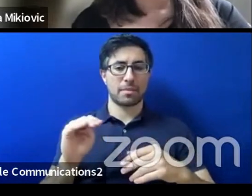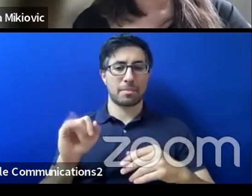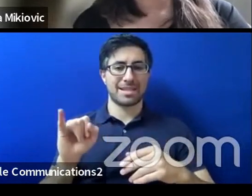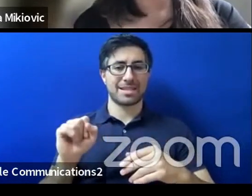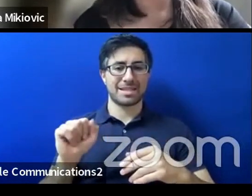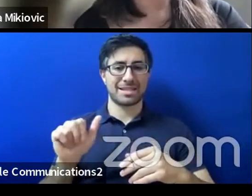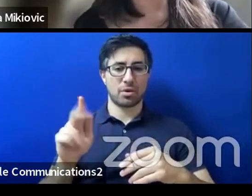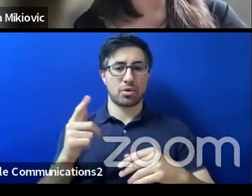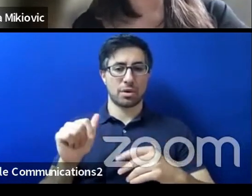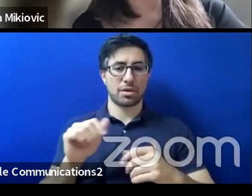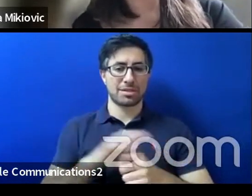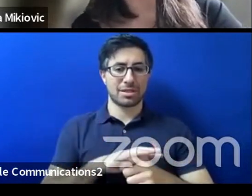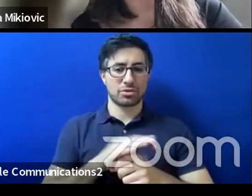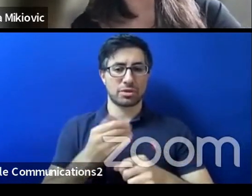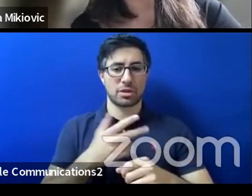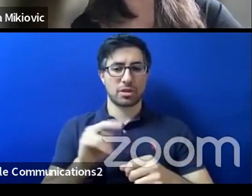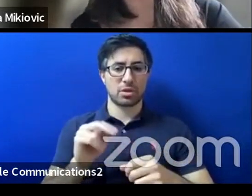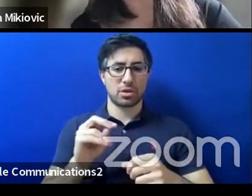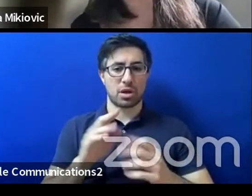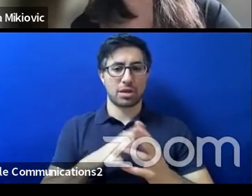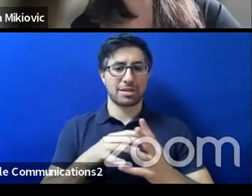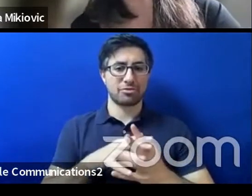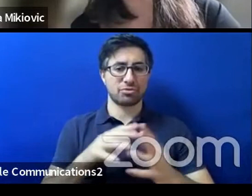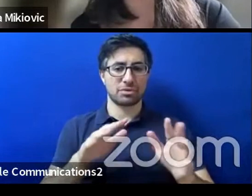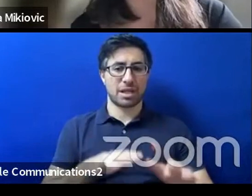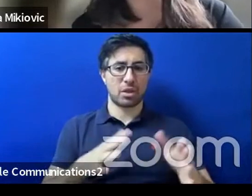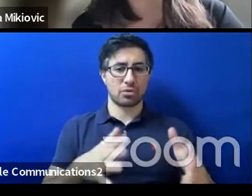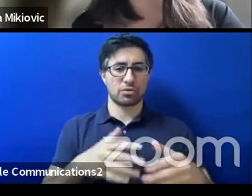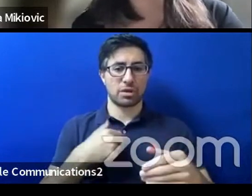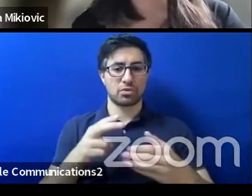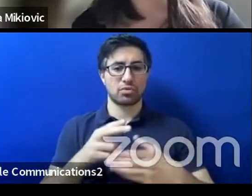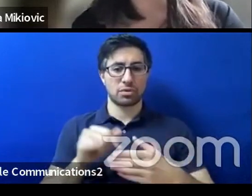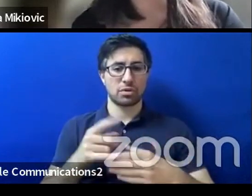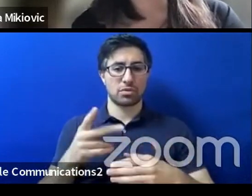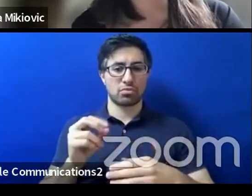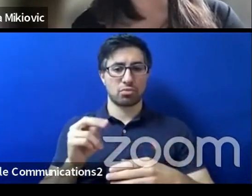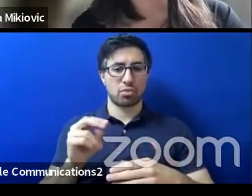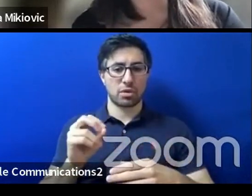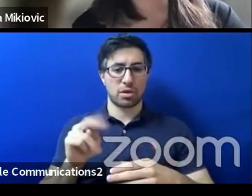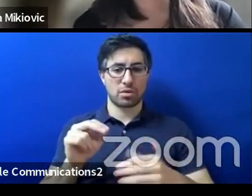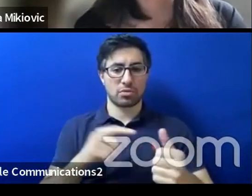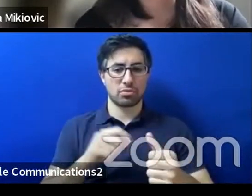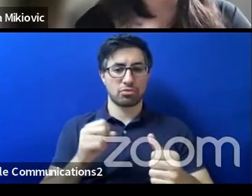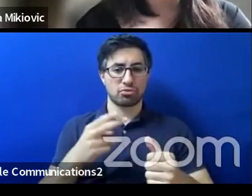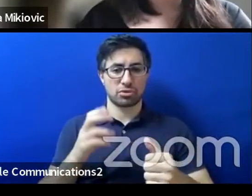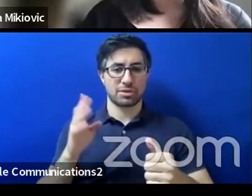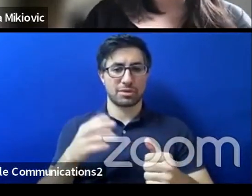and then all of us non-Indigenous settlers. I use the pronouns of she,